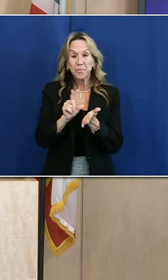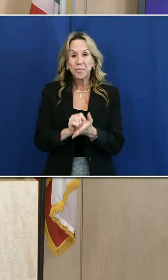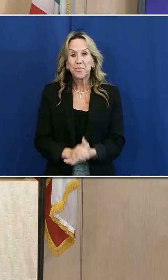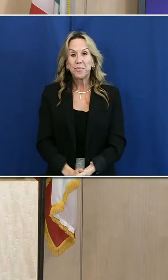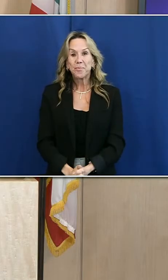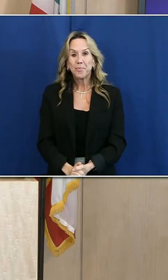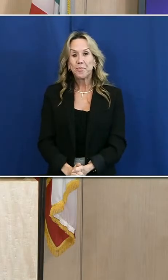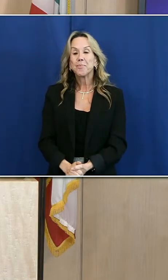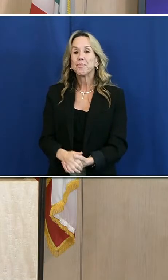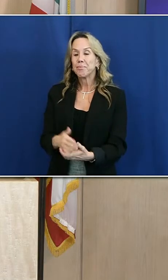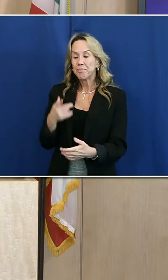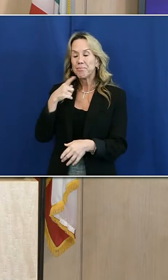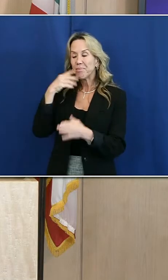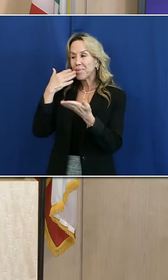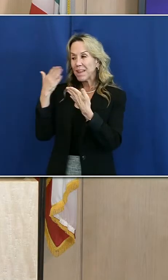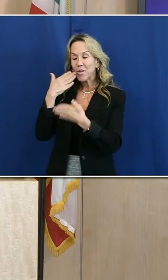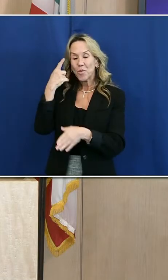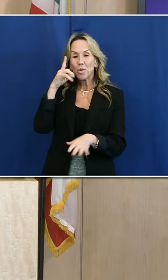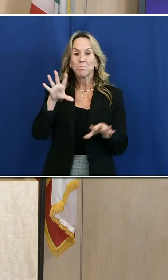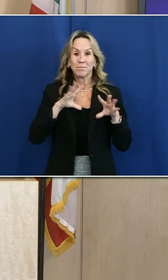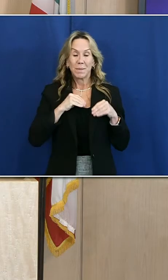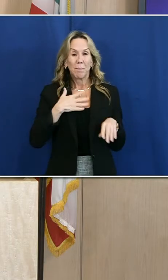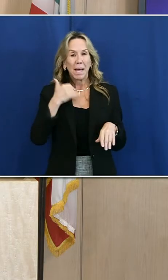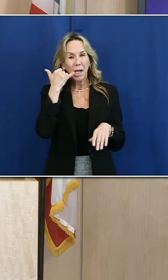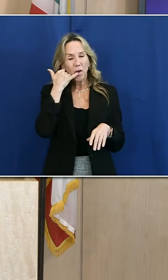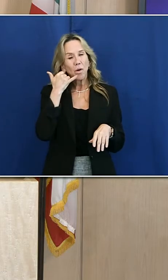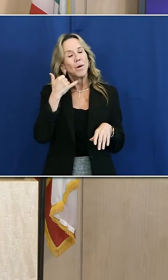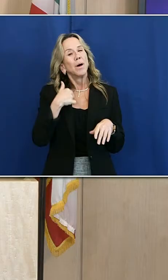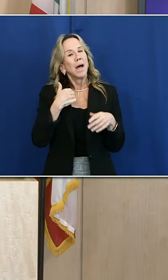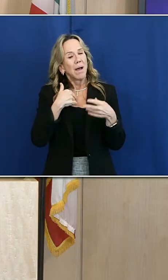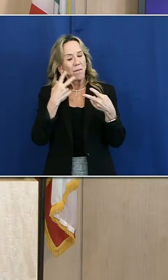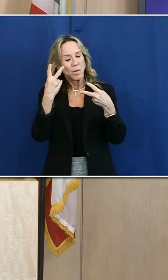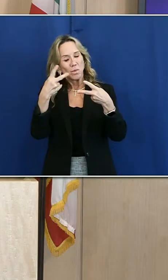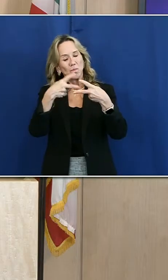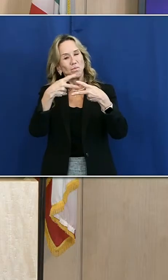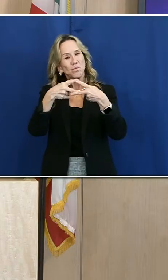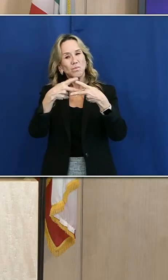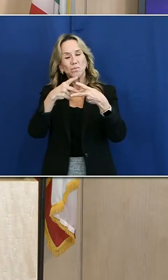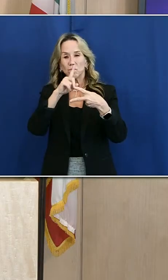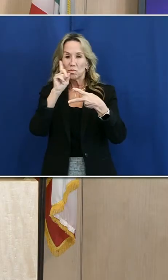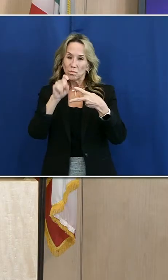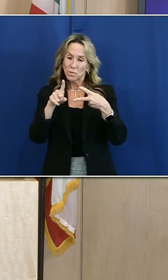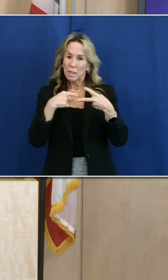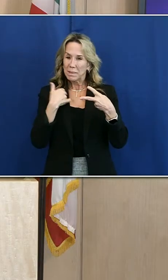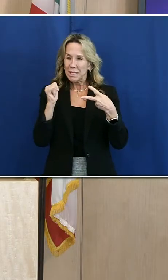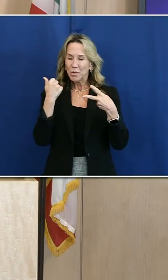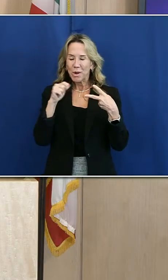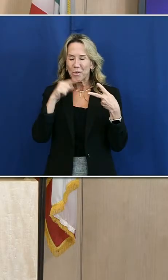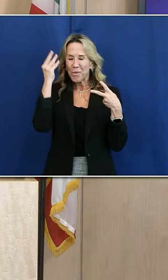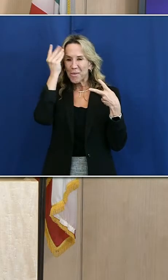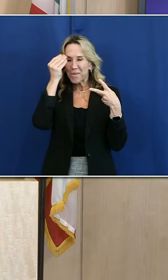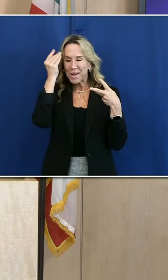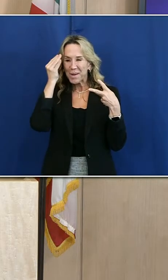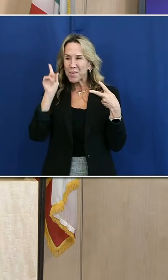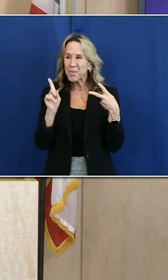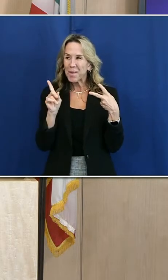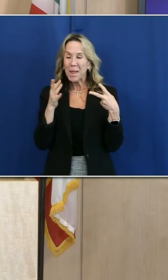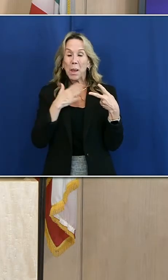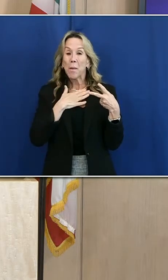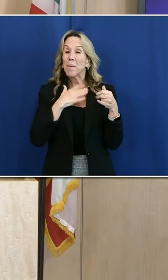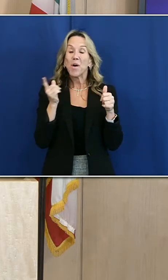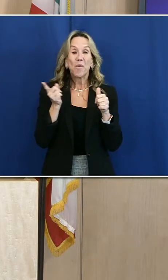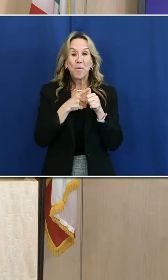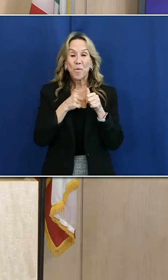Hi, thanks for taking my call. I have a couple questions. This is all very sudden, so we're still trying to digest it. My first has to do